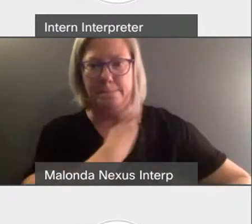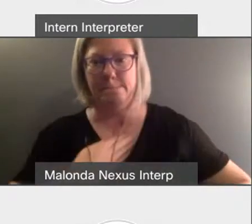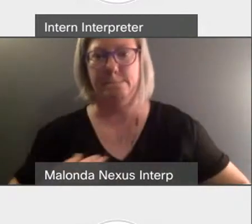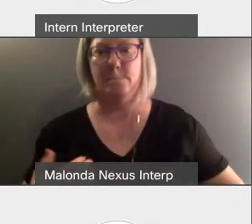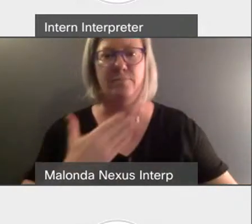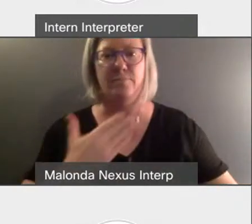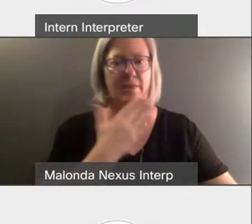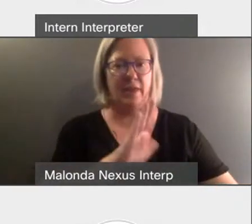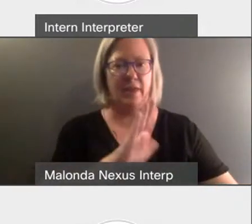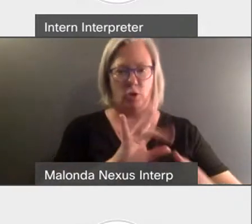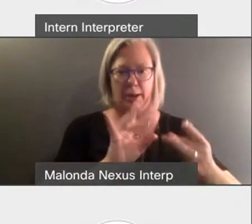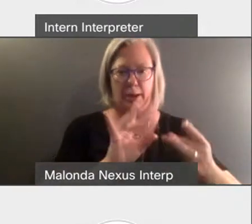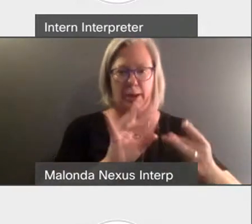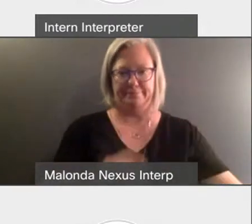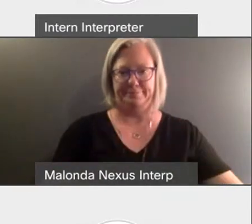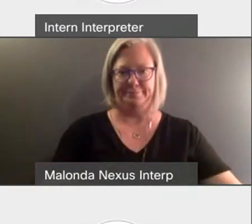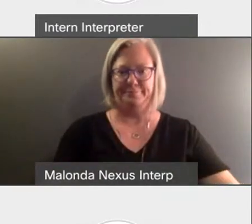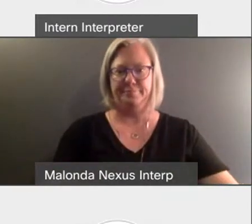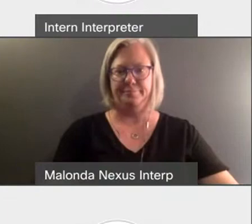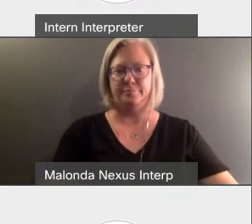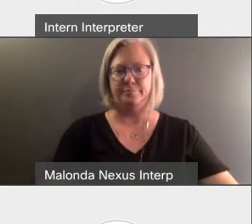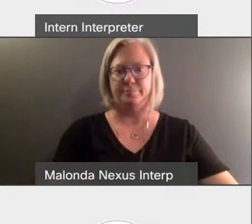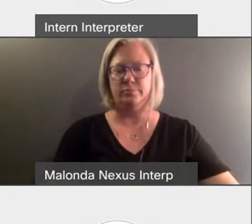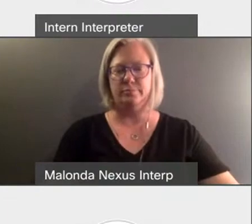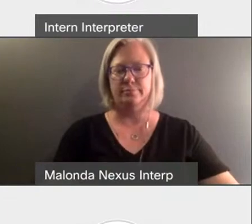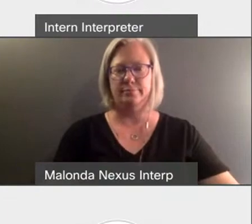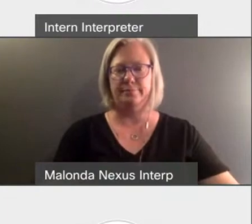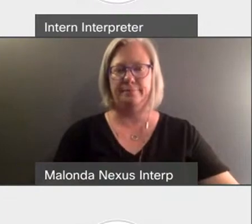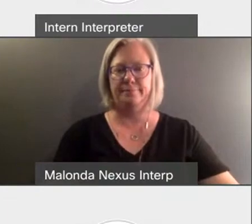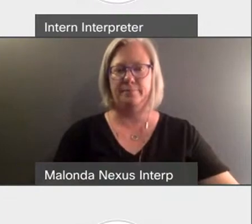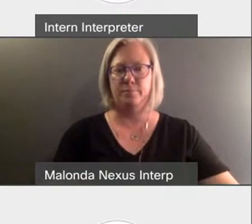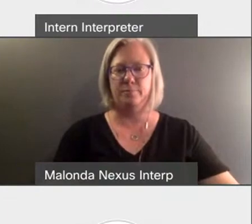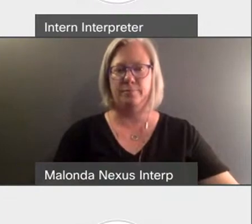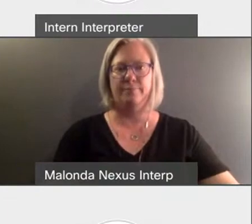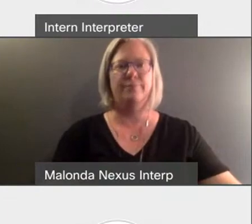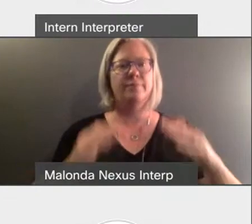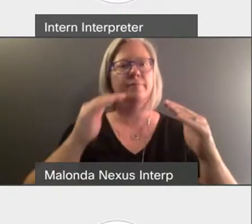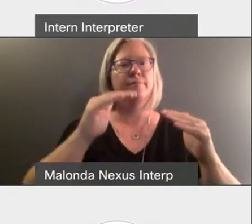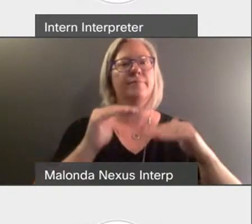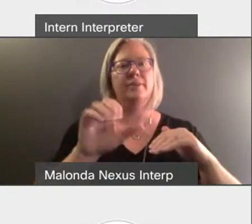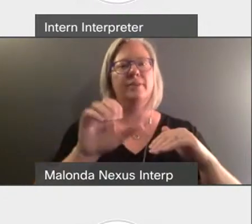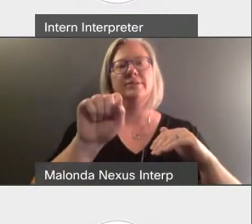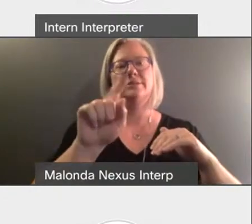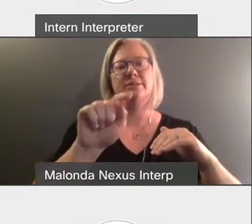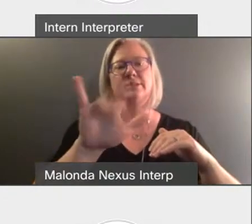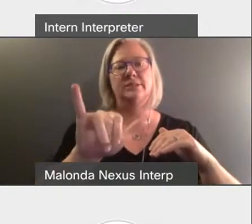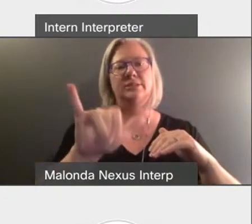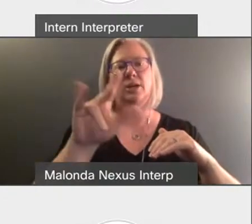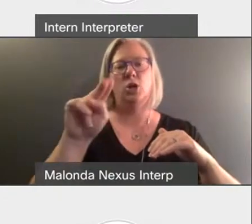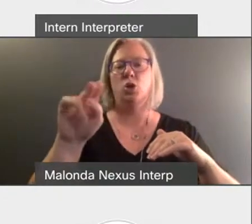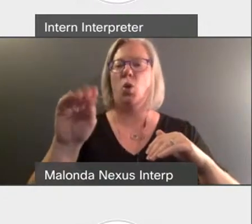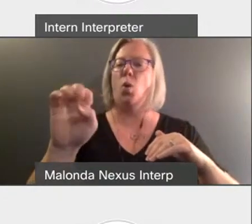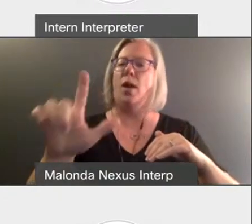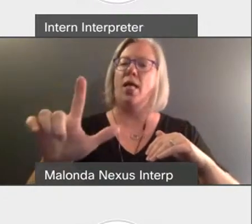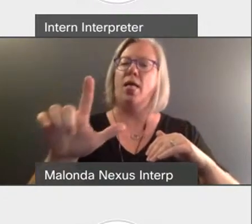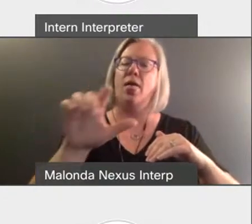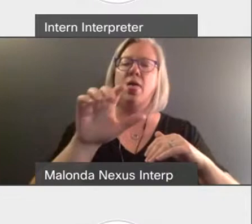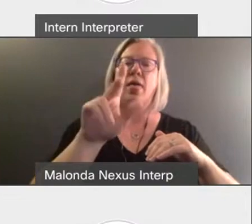Thank you for your comments. The next will be Stacey Noel, Kansas African American Affairs